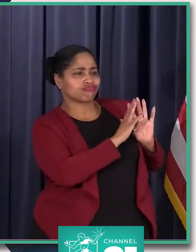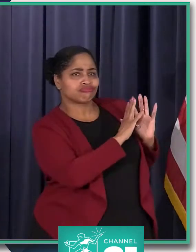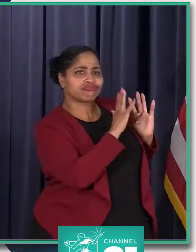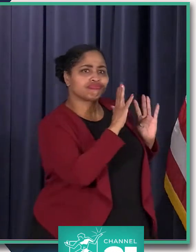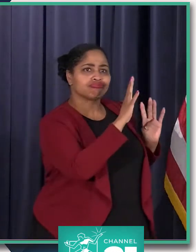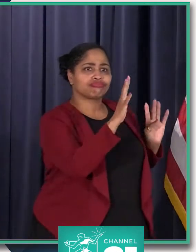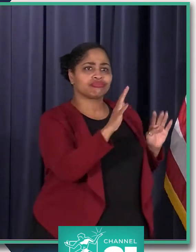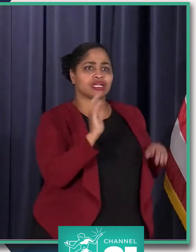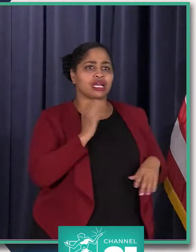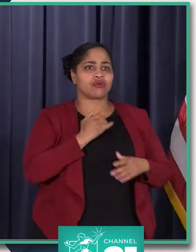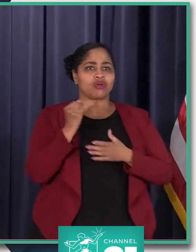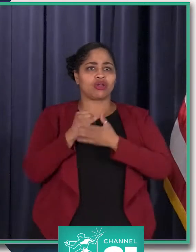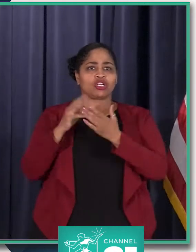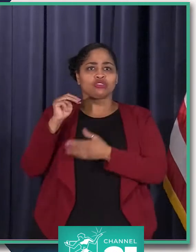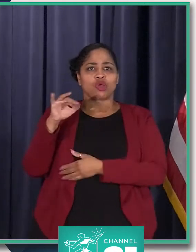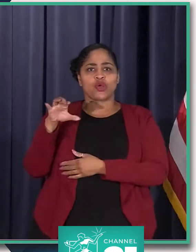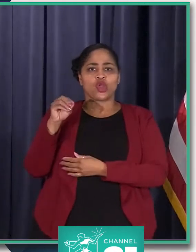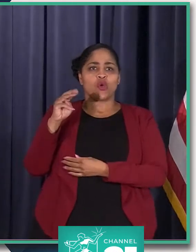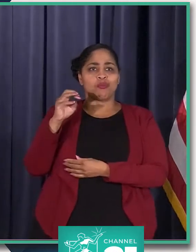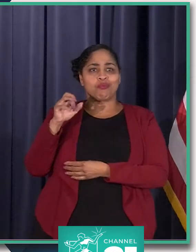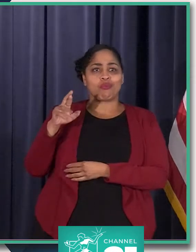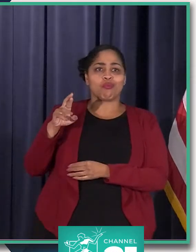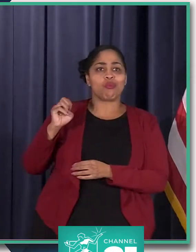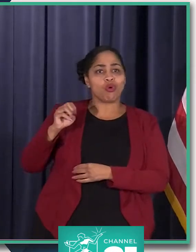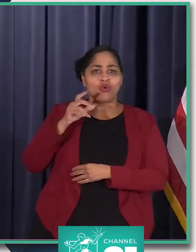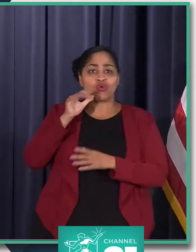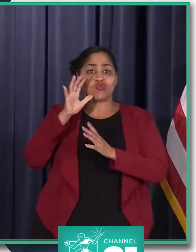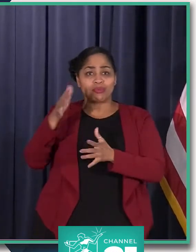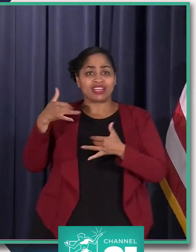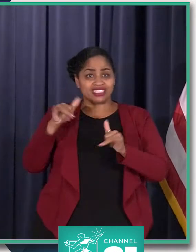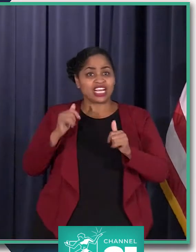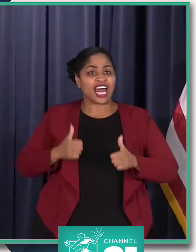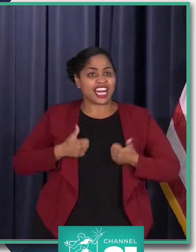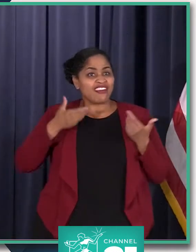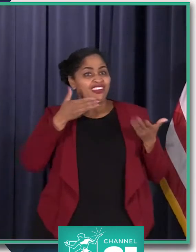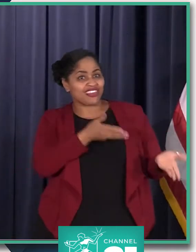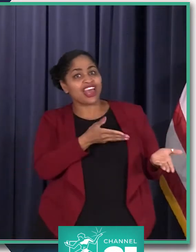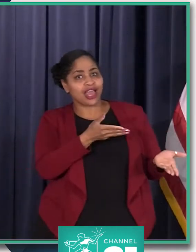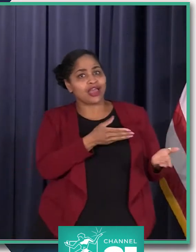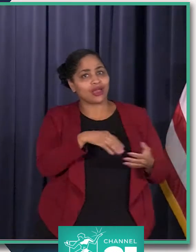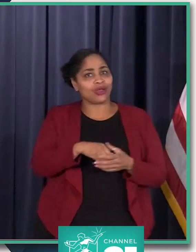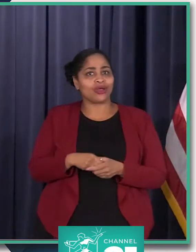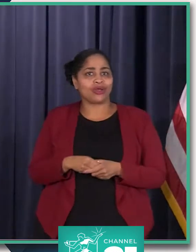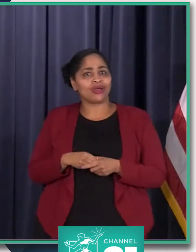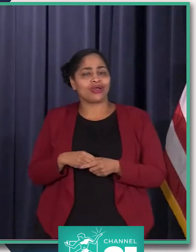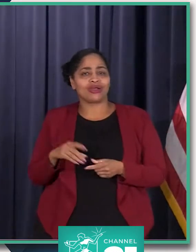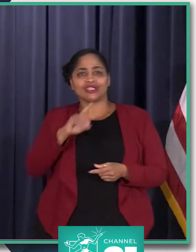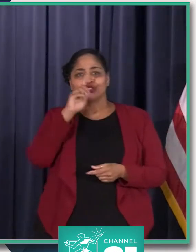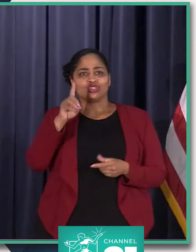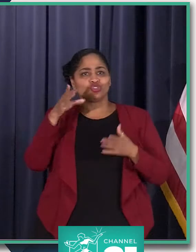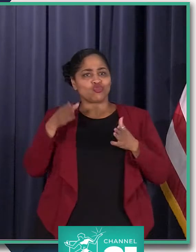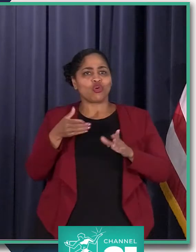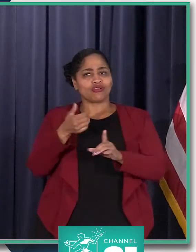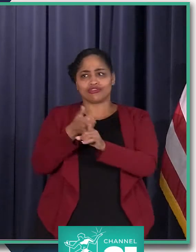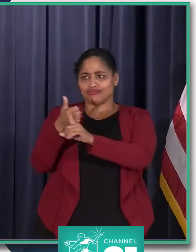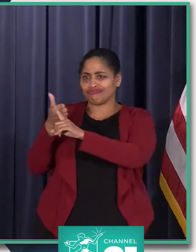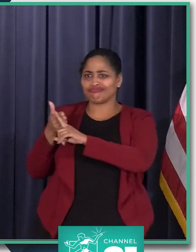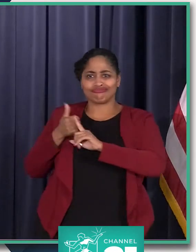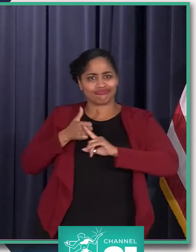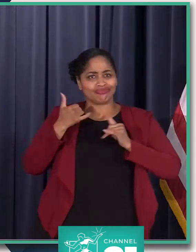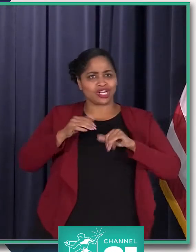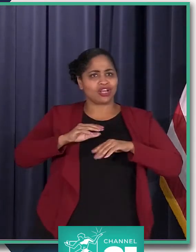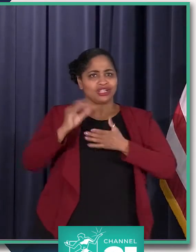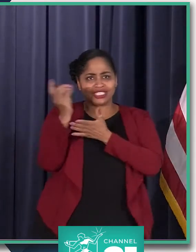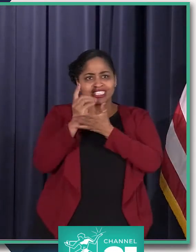our artist Mario Moore, whose grandmother is still in the neighborhood. We have Detroiters redesigning our open